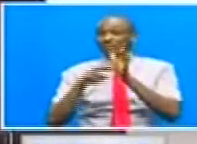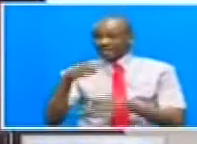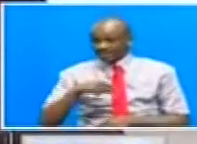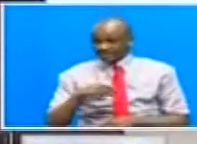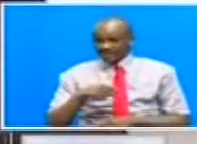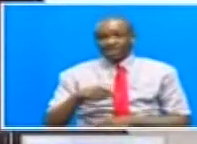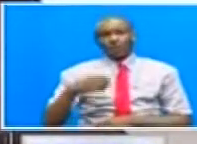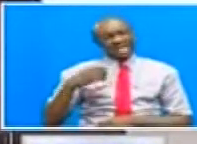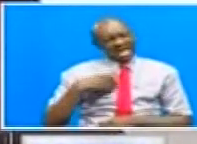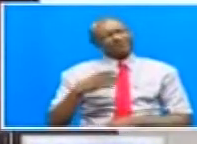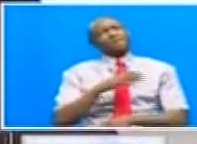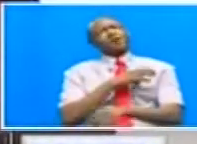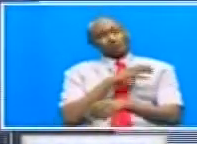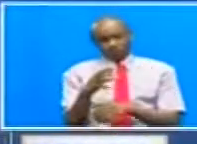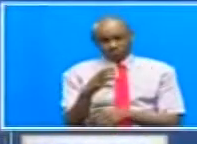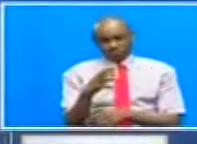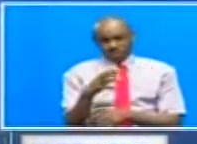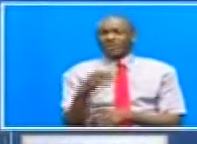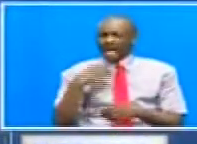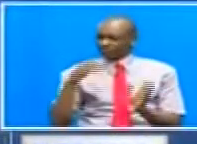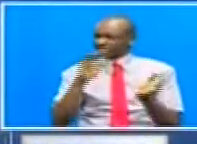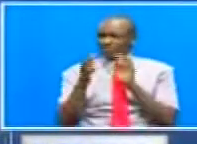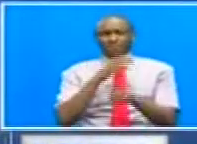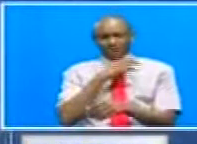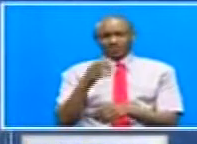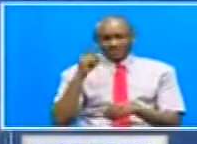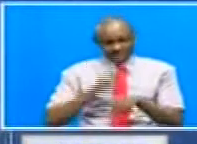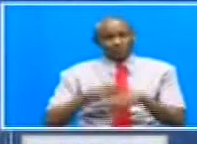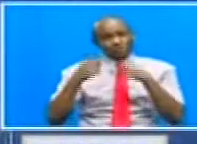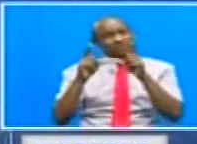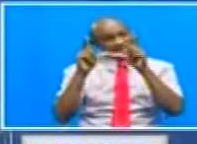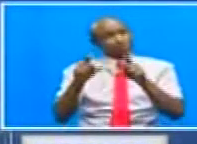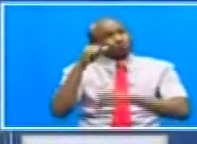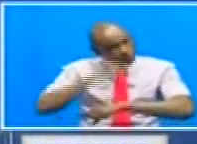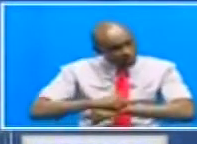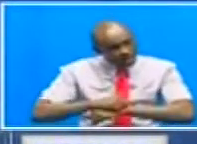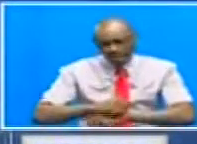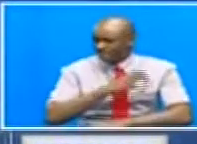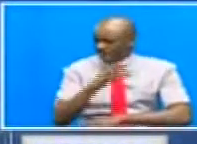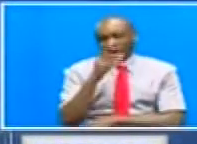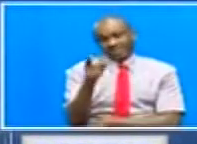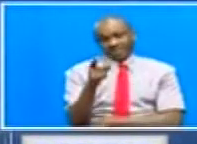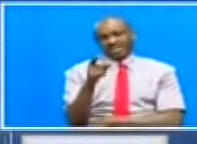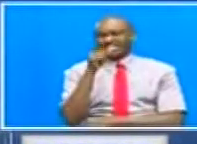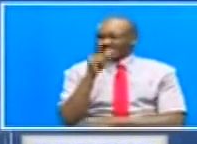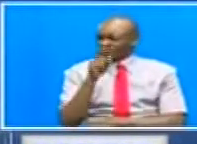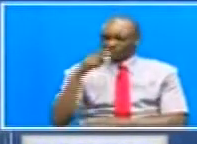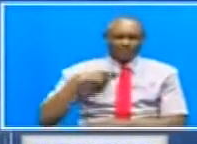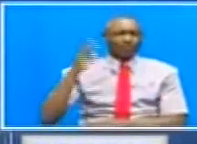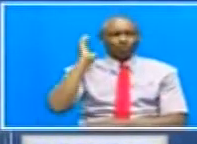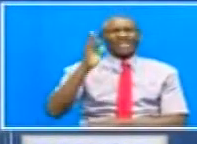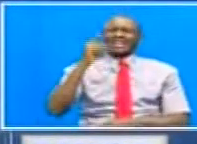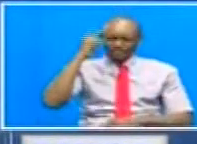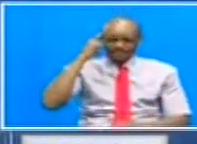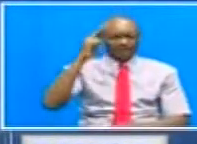is that there is actually very powerful, there is something very powerful in delivering title deeds to schools that remains as a legacy of